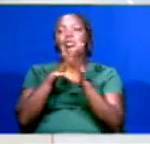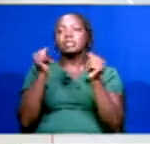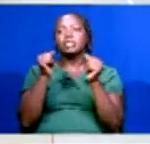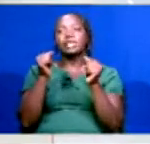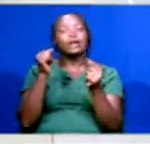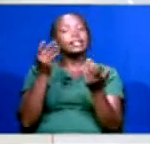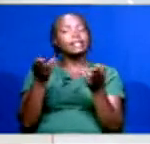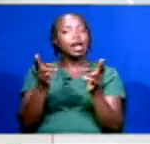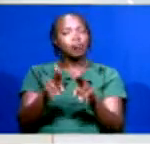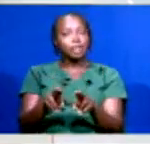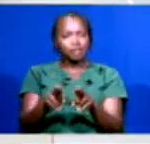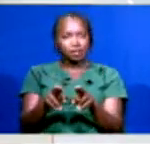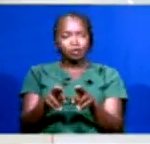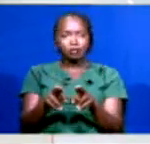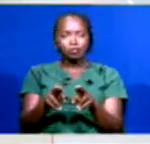came to pass.